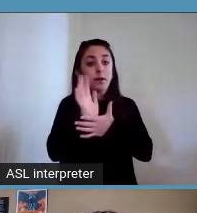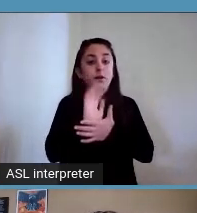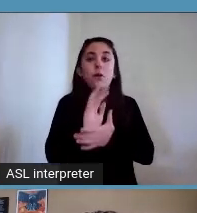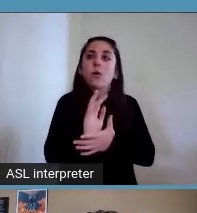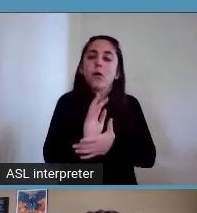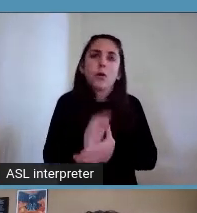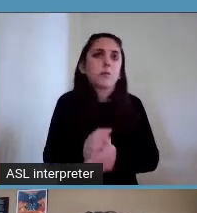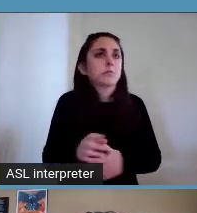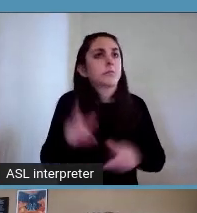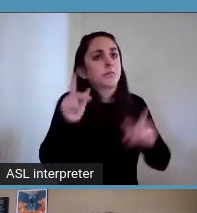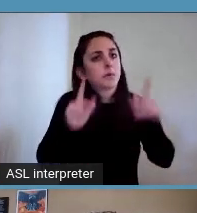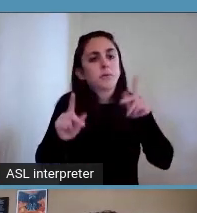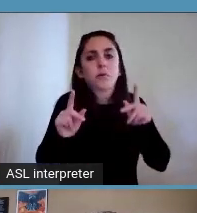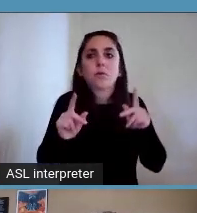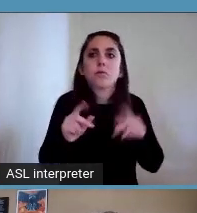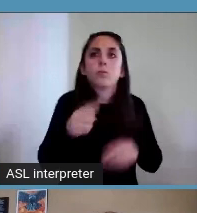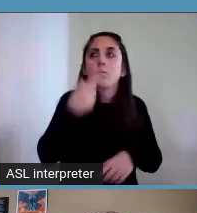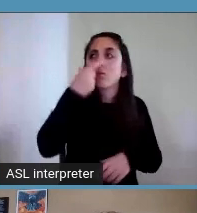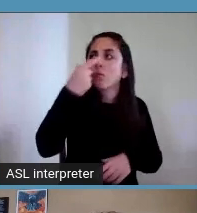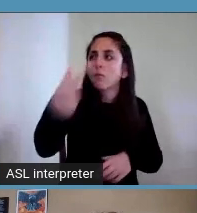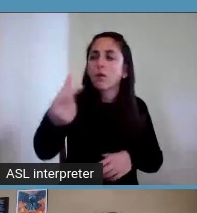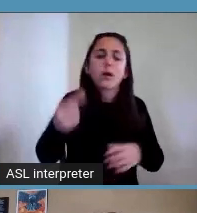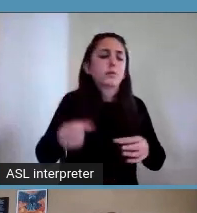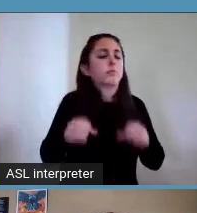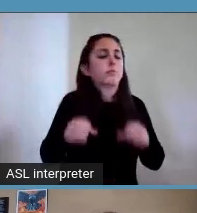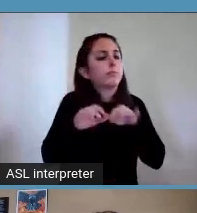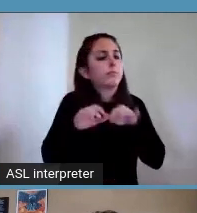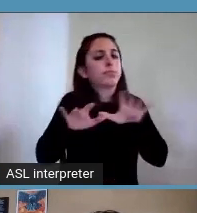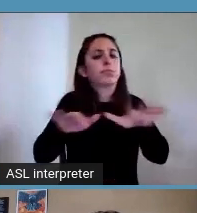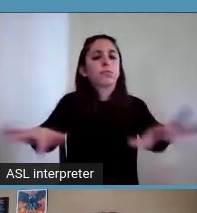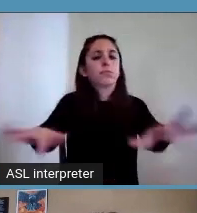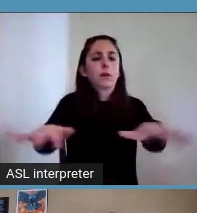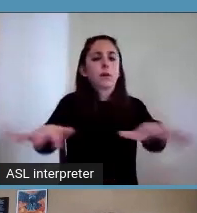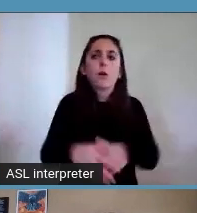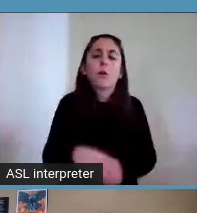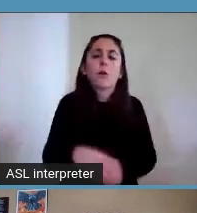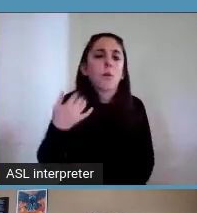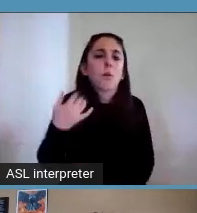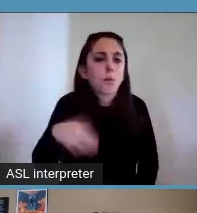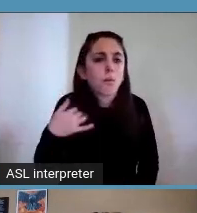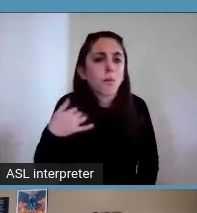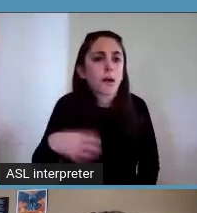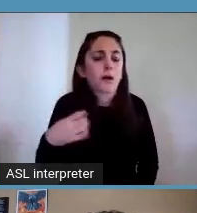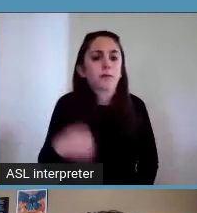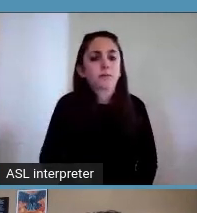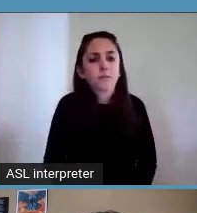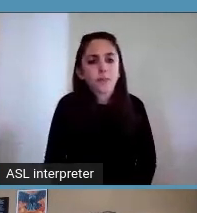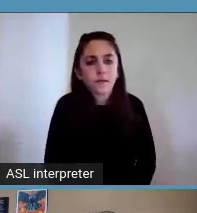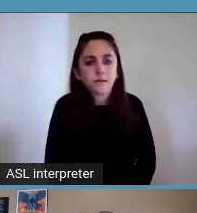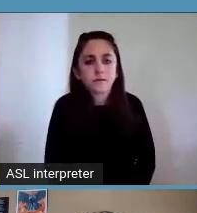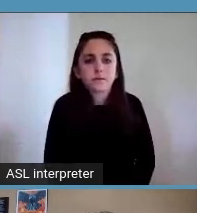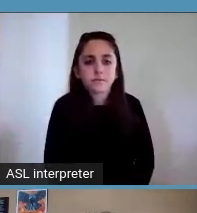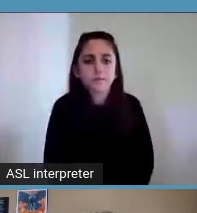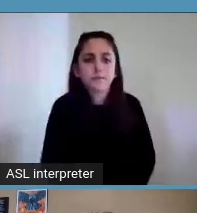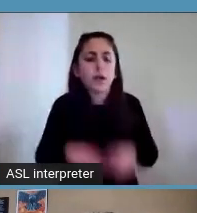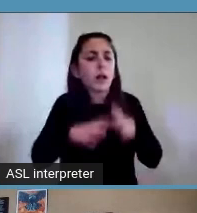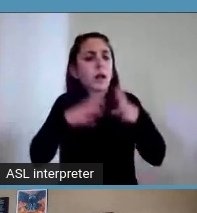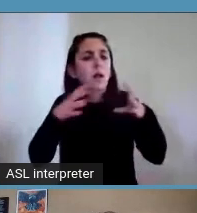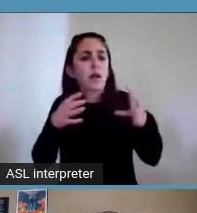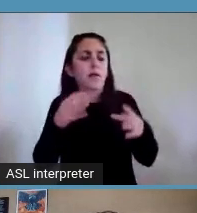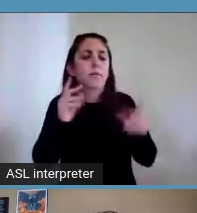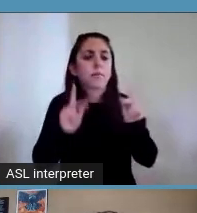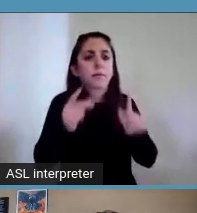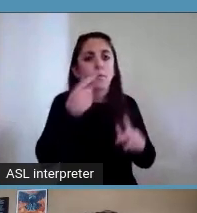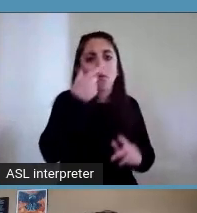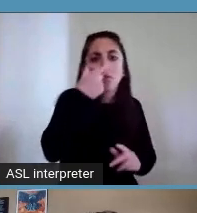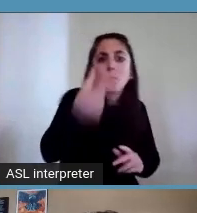anything we've ever done. We did post it to both Facebook and Instagram, and we got lots of views and requests from